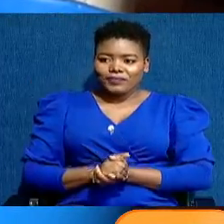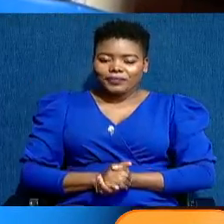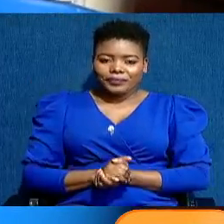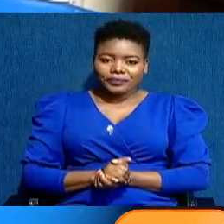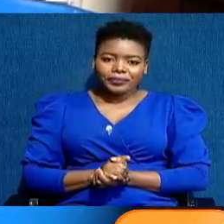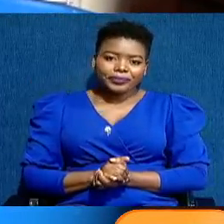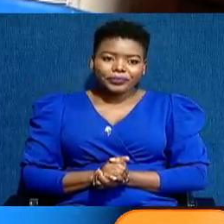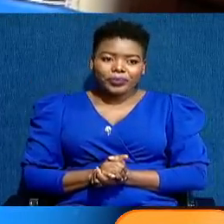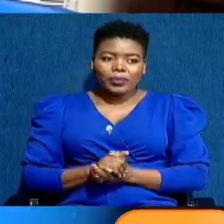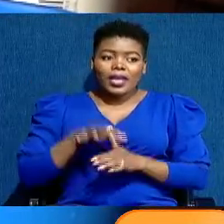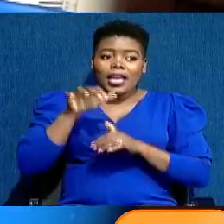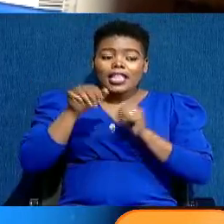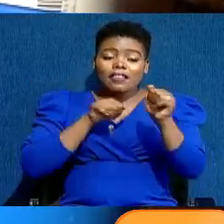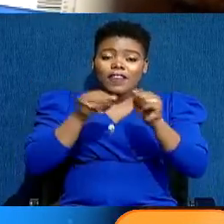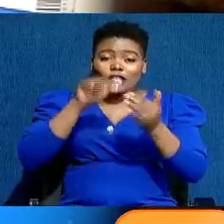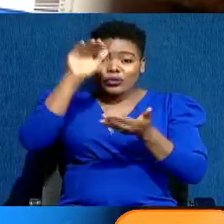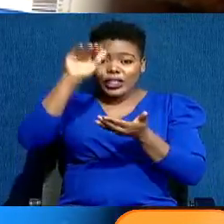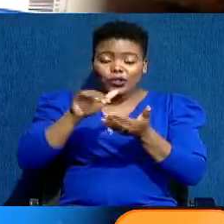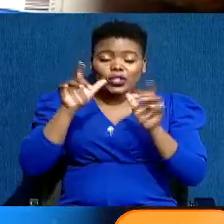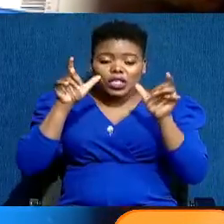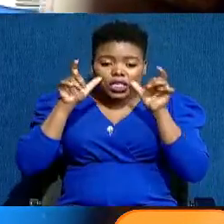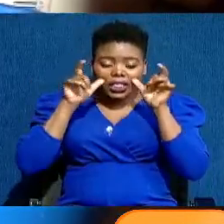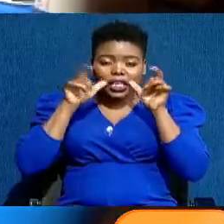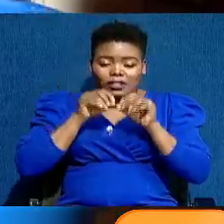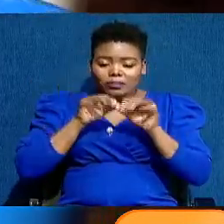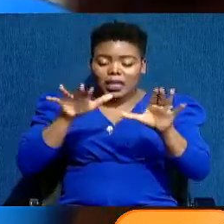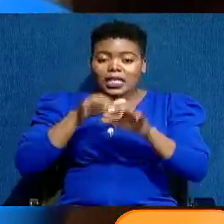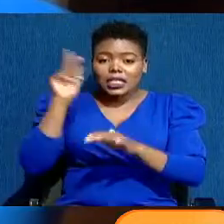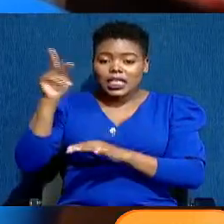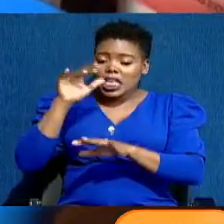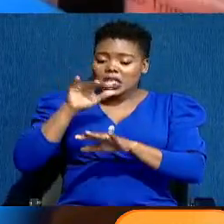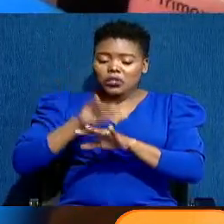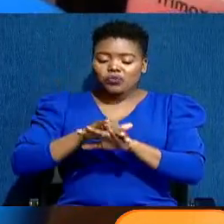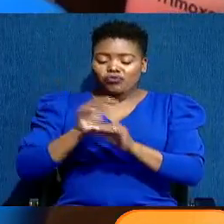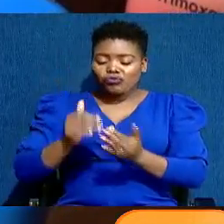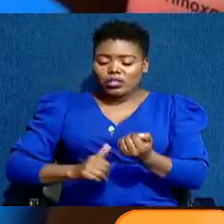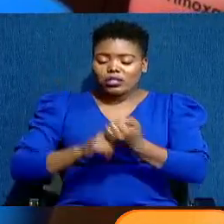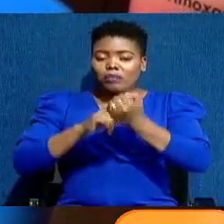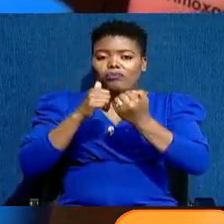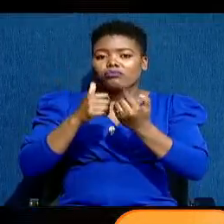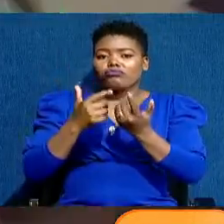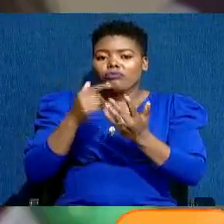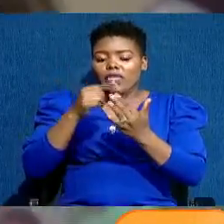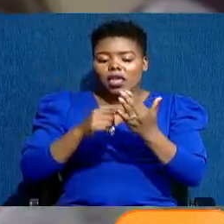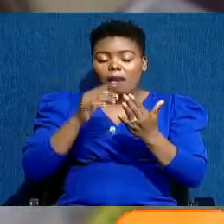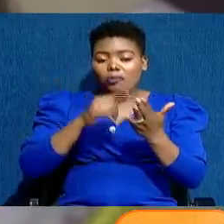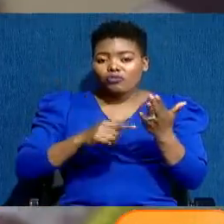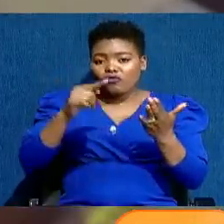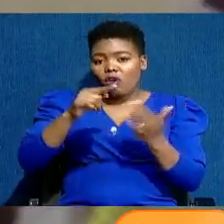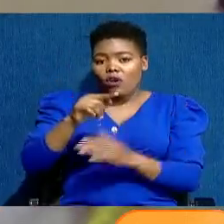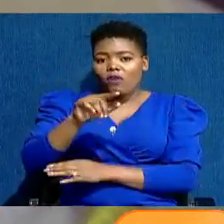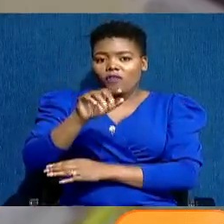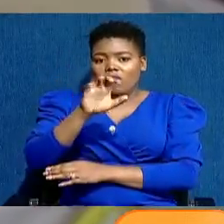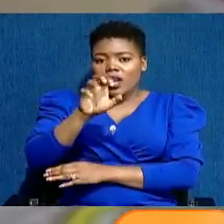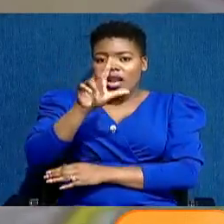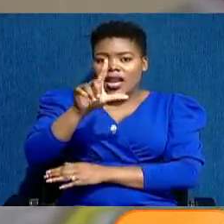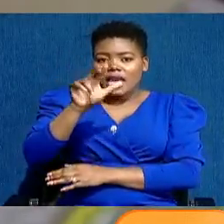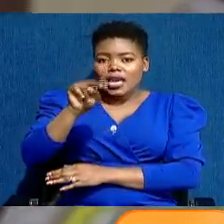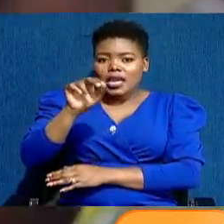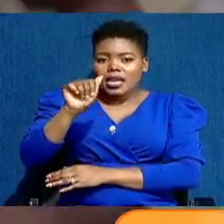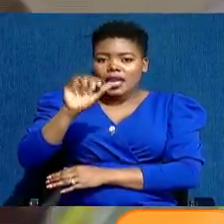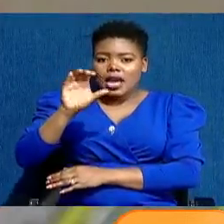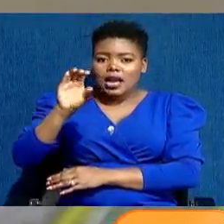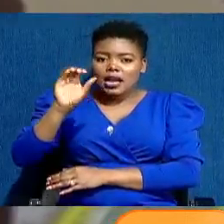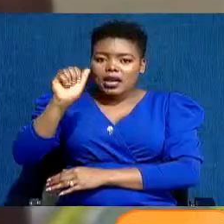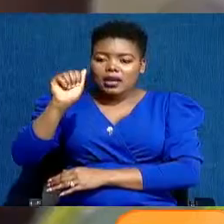The fight against HIV in Kenya has received a major boost following the approval of Lenacapavir, the first